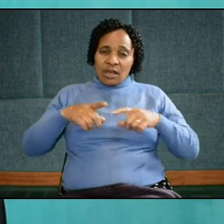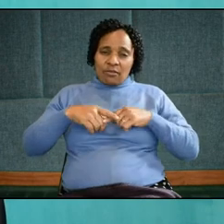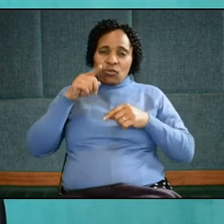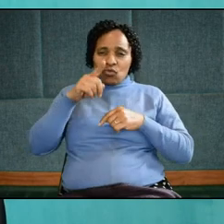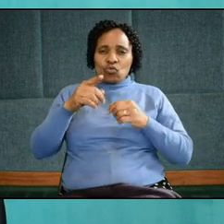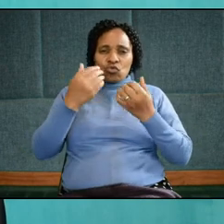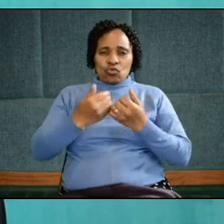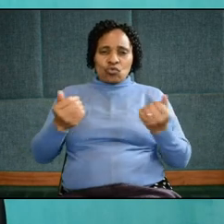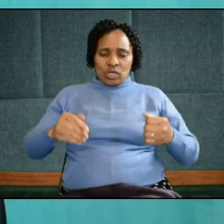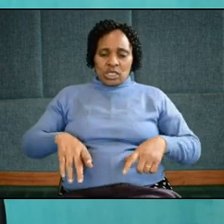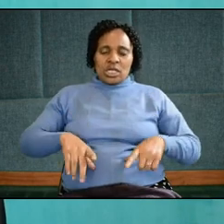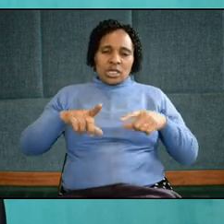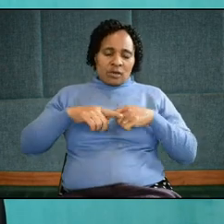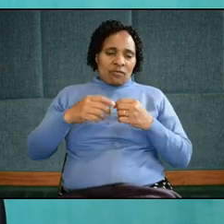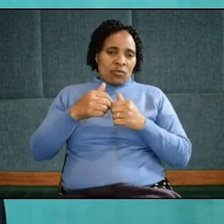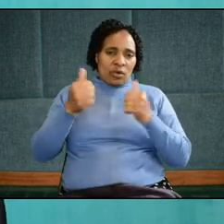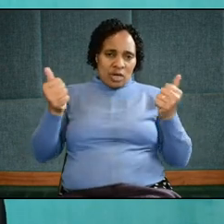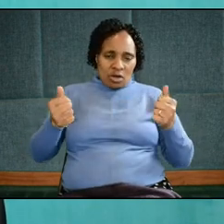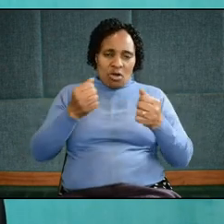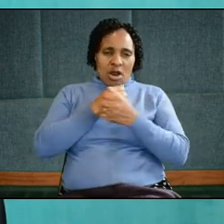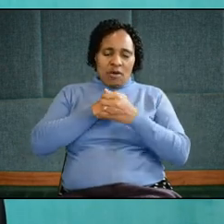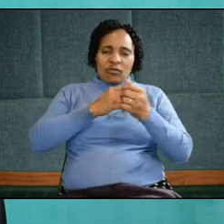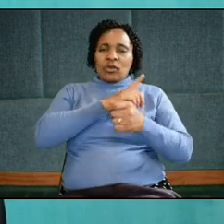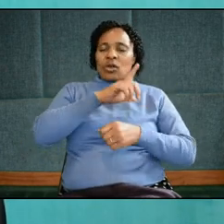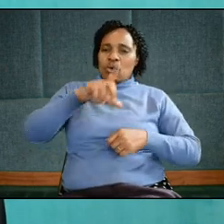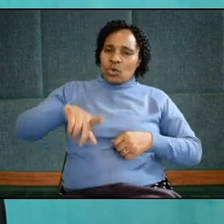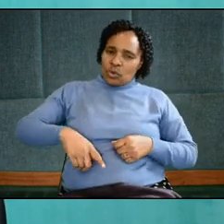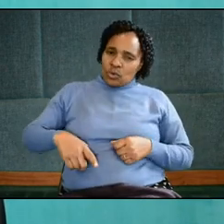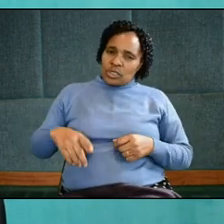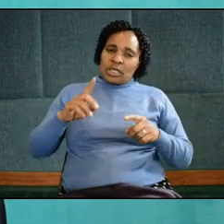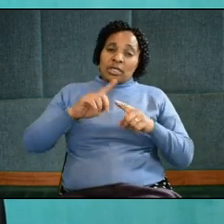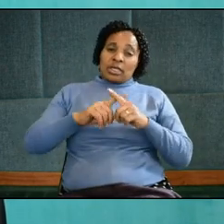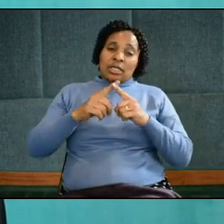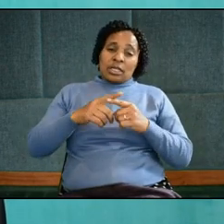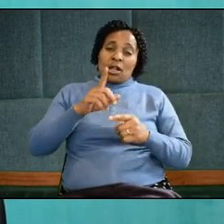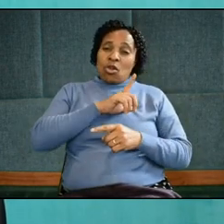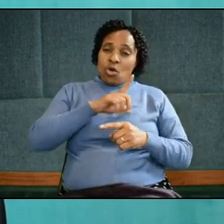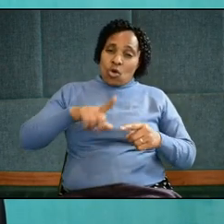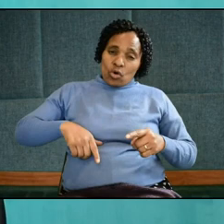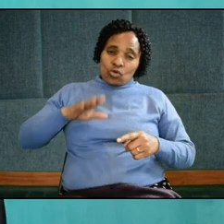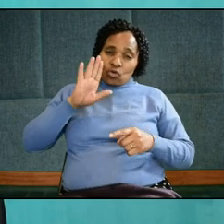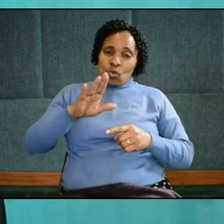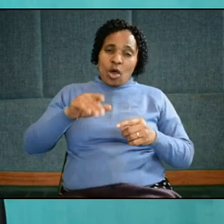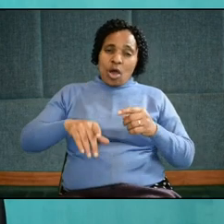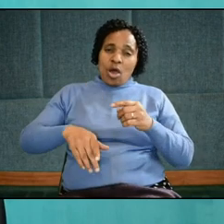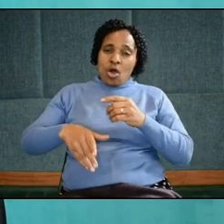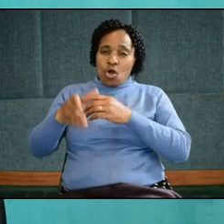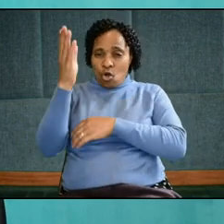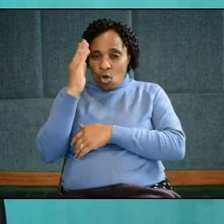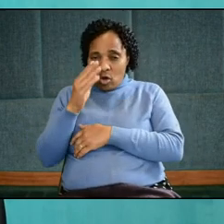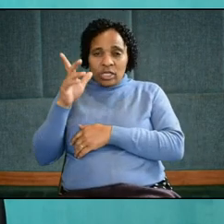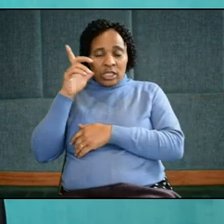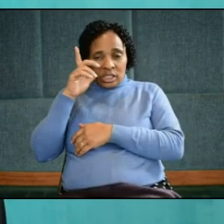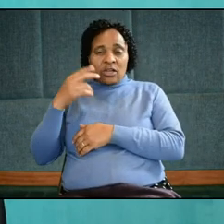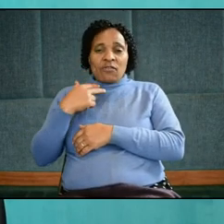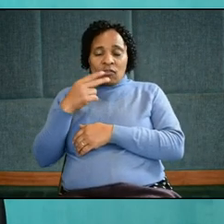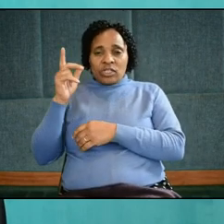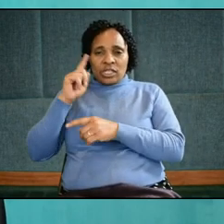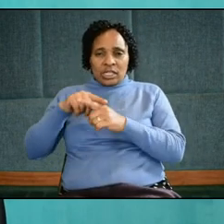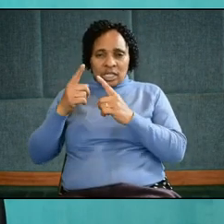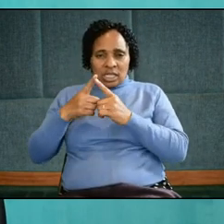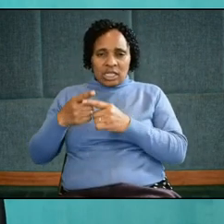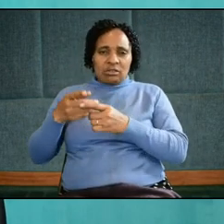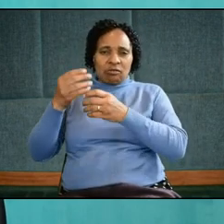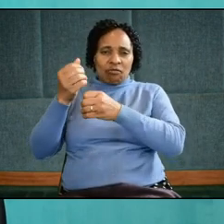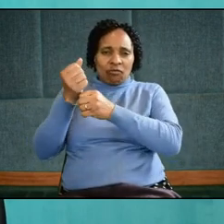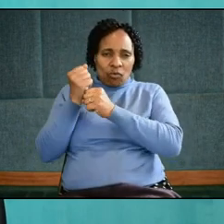children may live, and that you may love your Lord, and you may love the Lord your God, listen to his voice, and hold fast to him. For